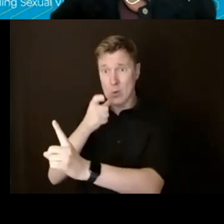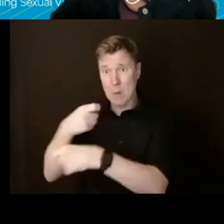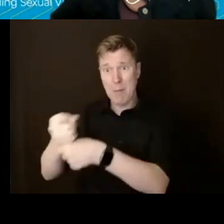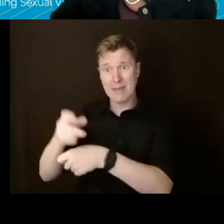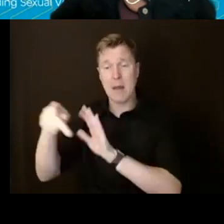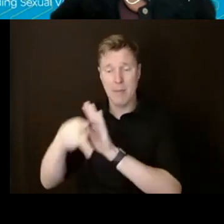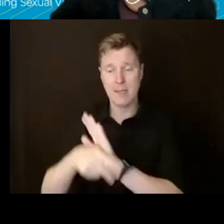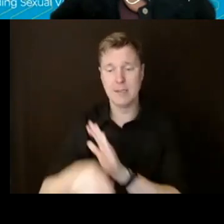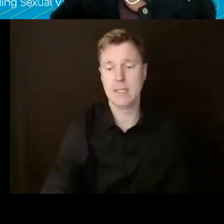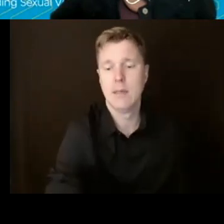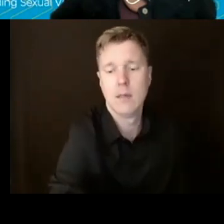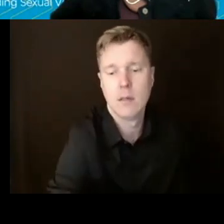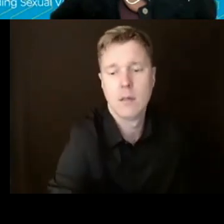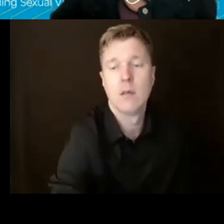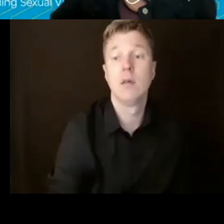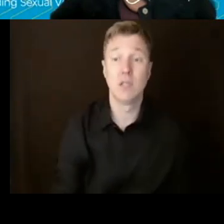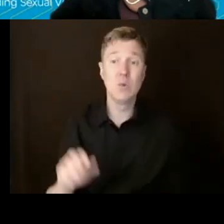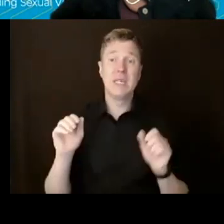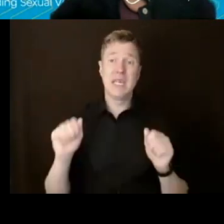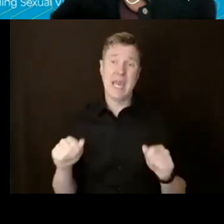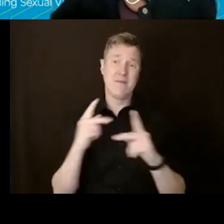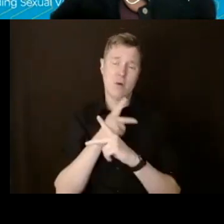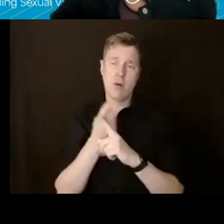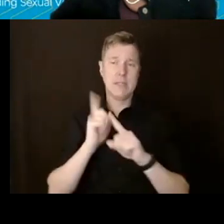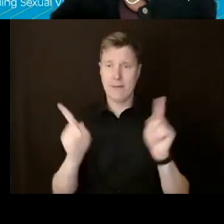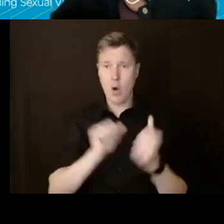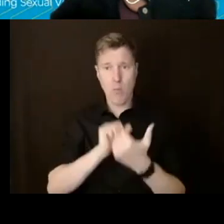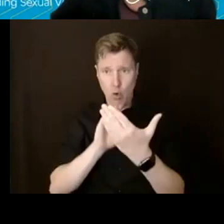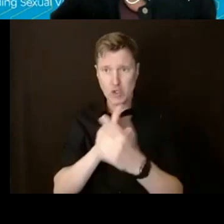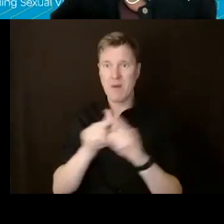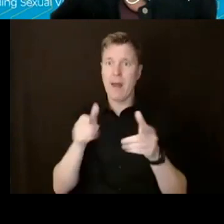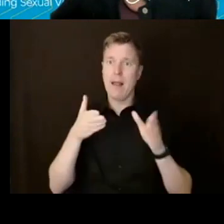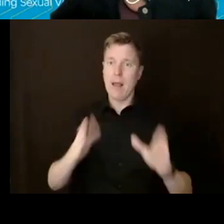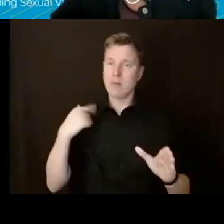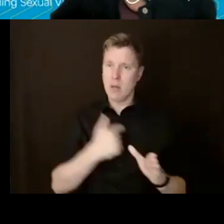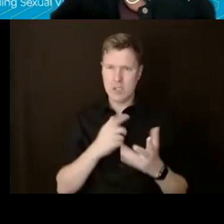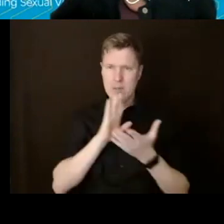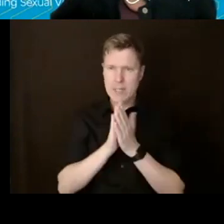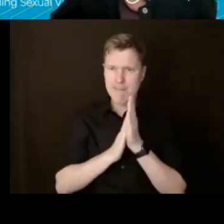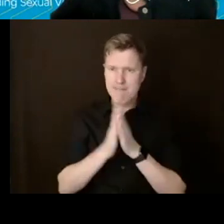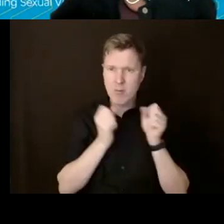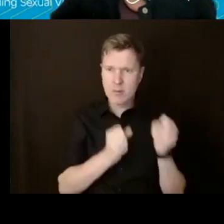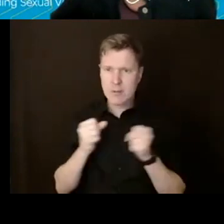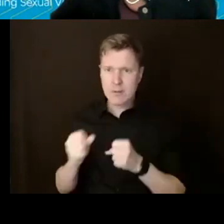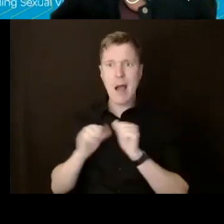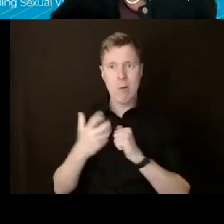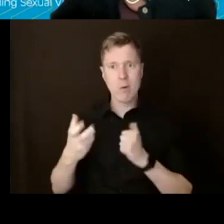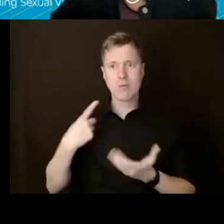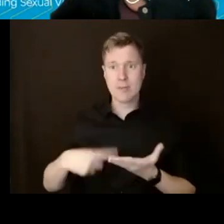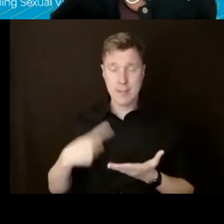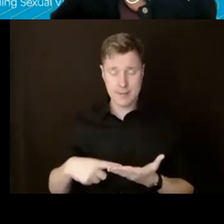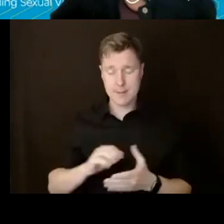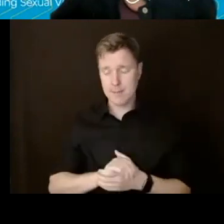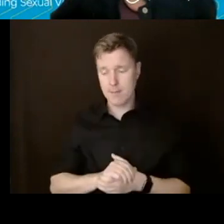different ways you can slice it. And so this really allows us to be strategic on how we want to talk about it. One thing that I will name that's